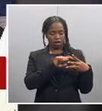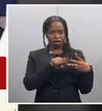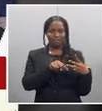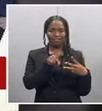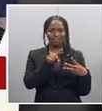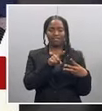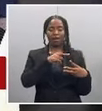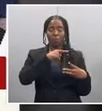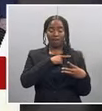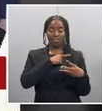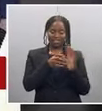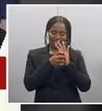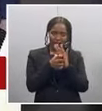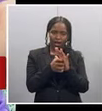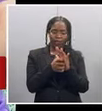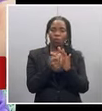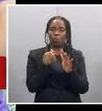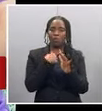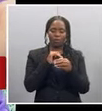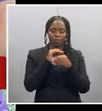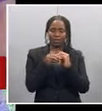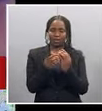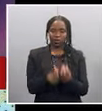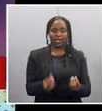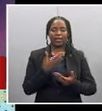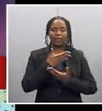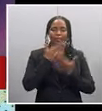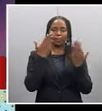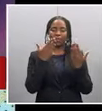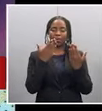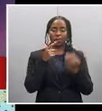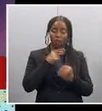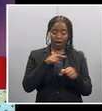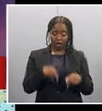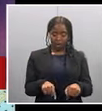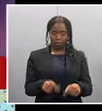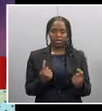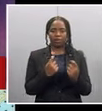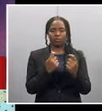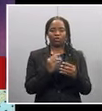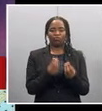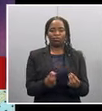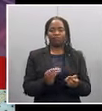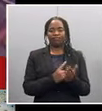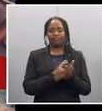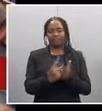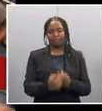Engelbrecht. Horrific examples of how we are failing our children. This as Child Protection Week is underway.